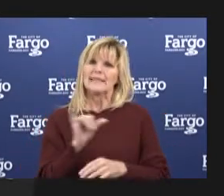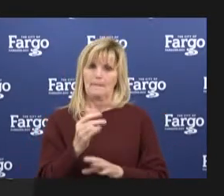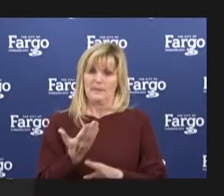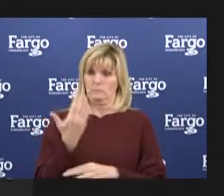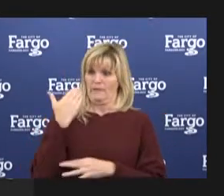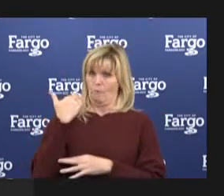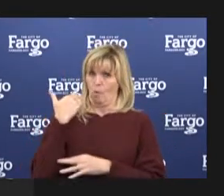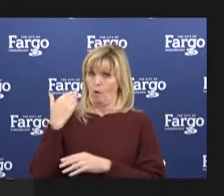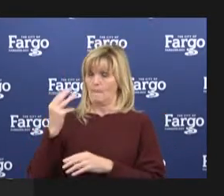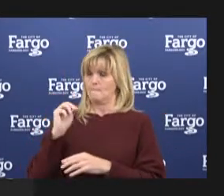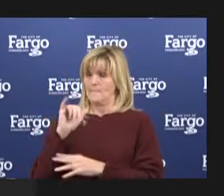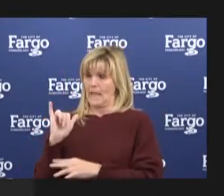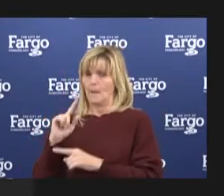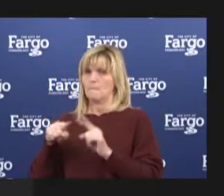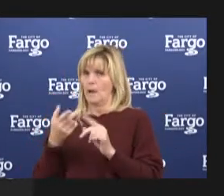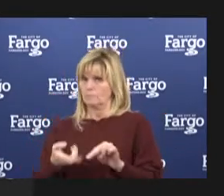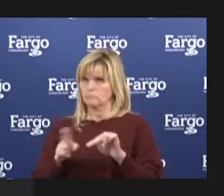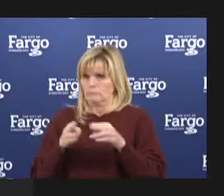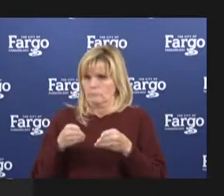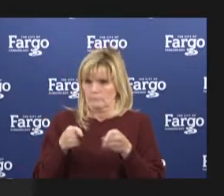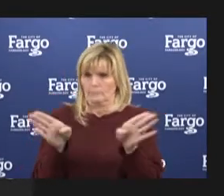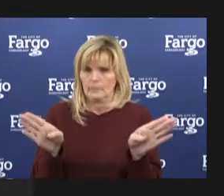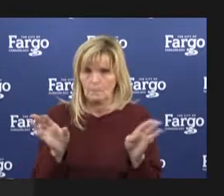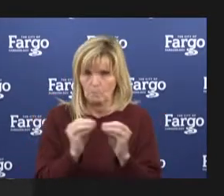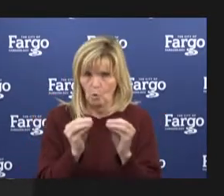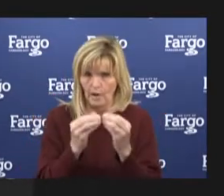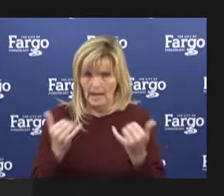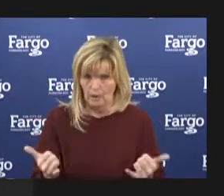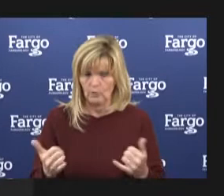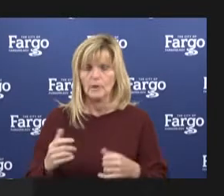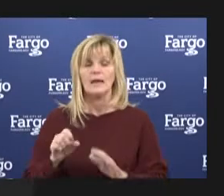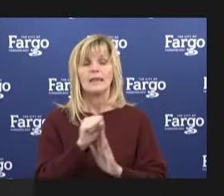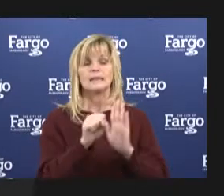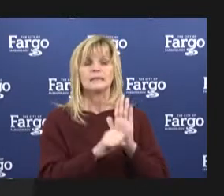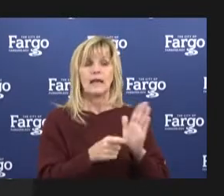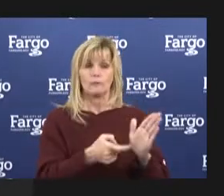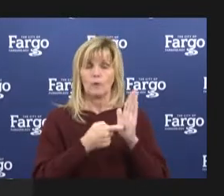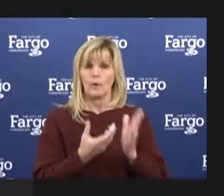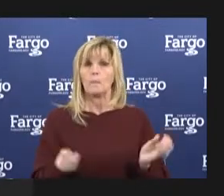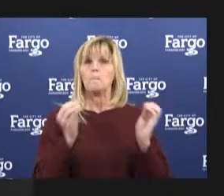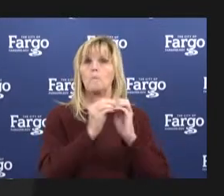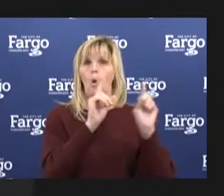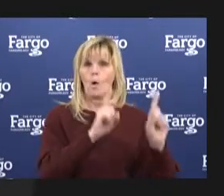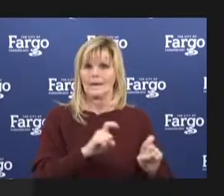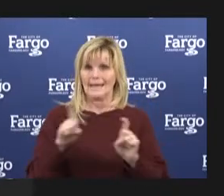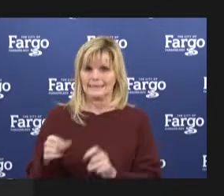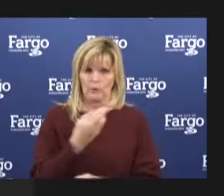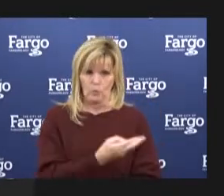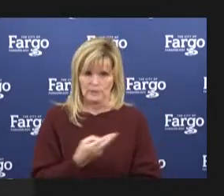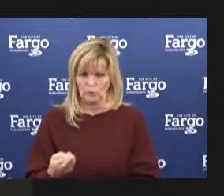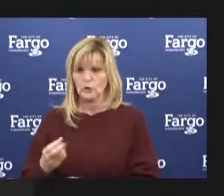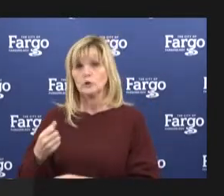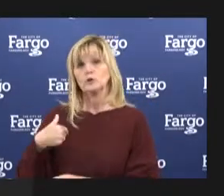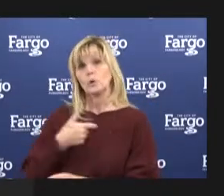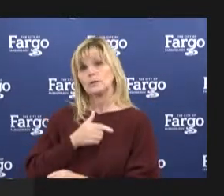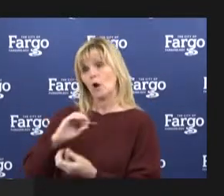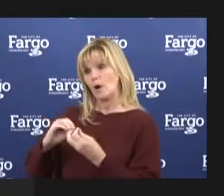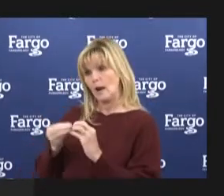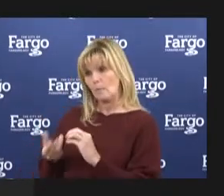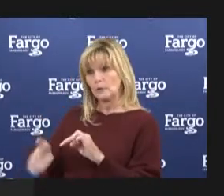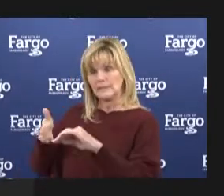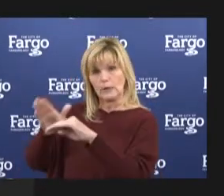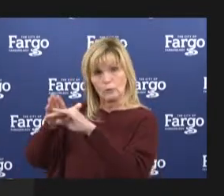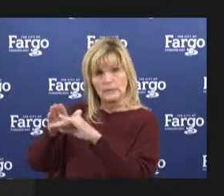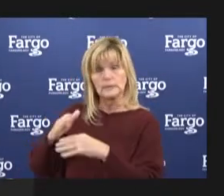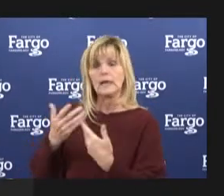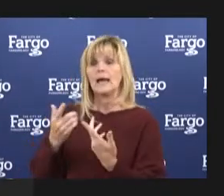in early May. The state is working as well to acquire more testing resources, so as capacity and access to other testing